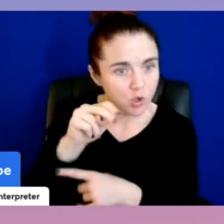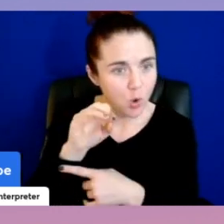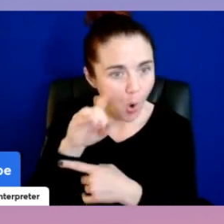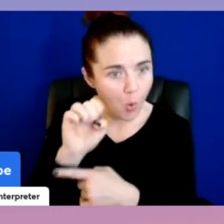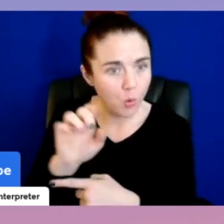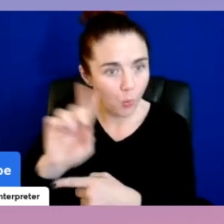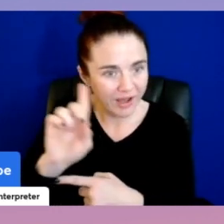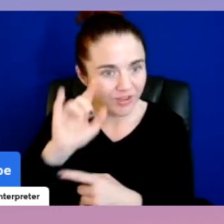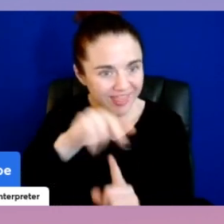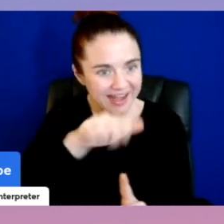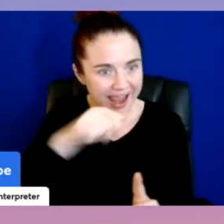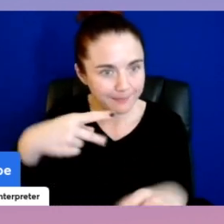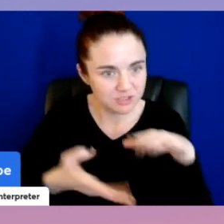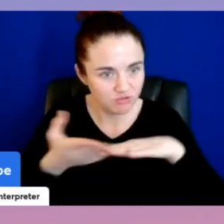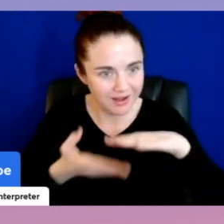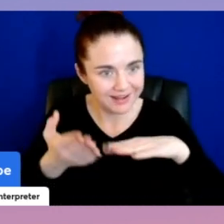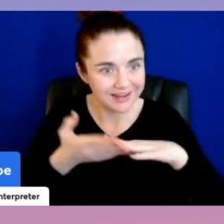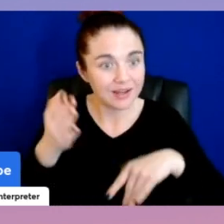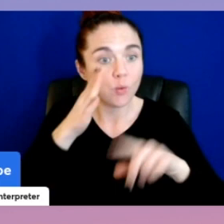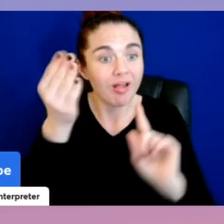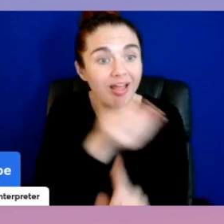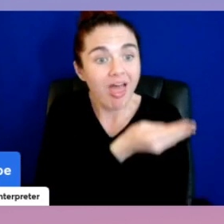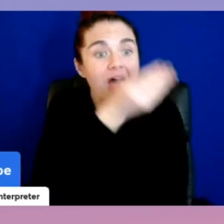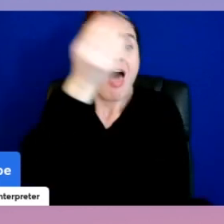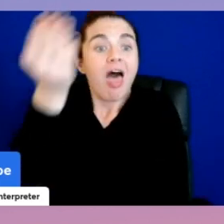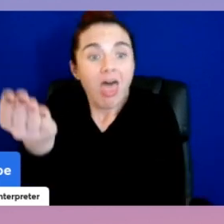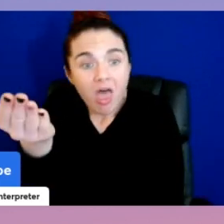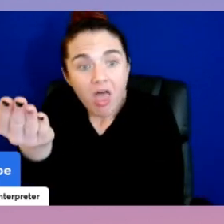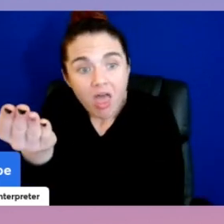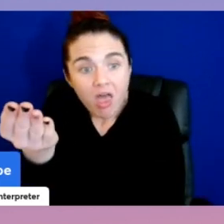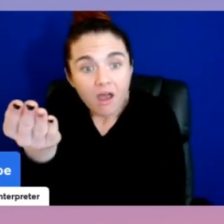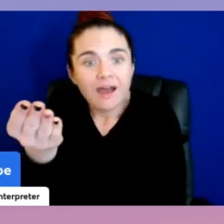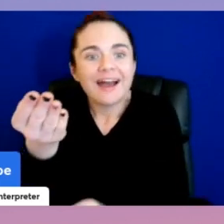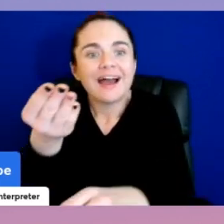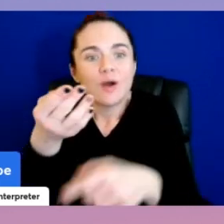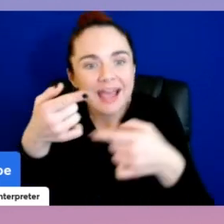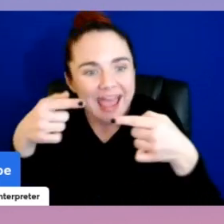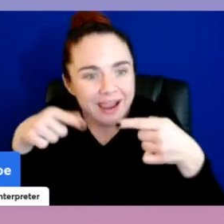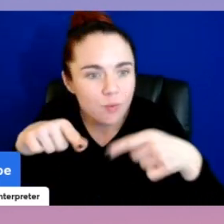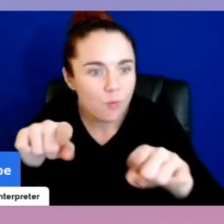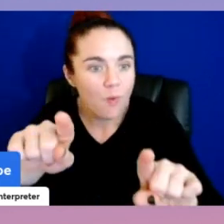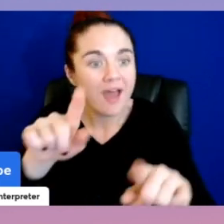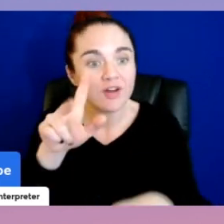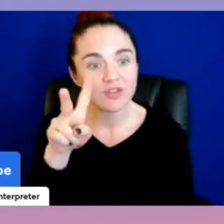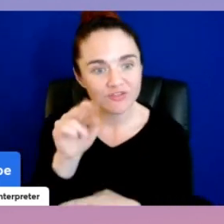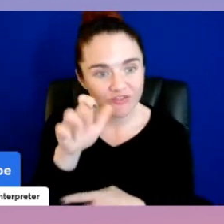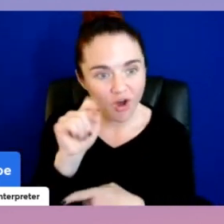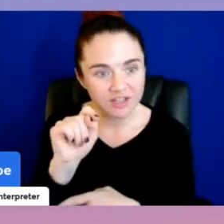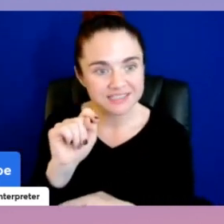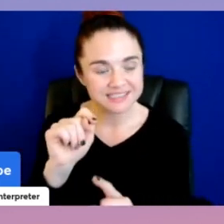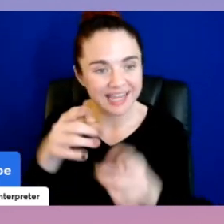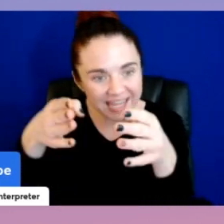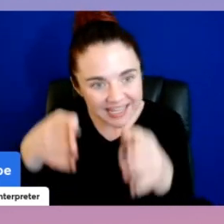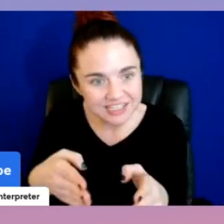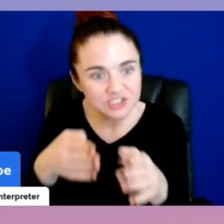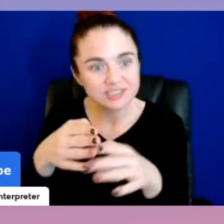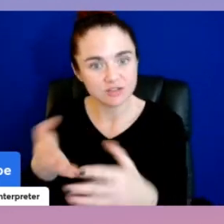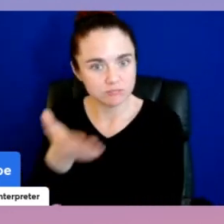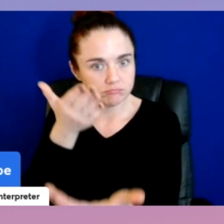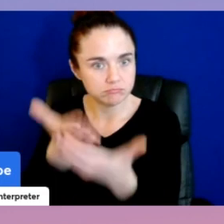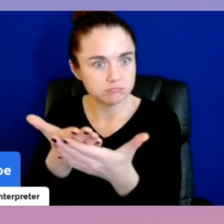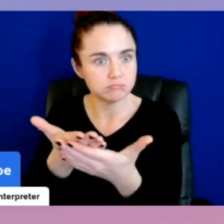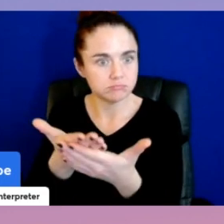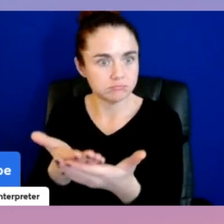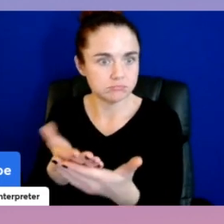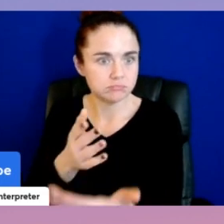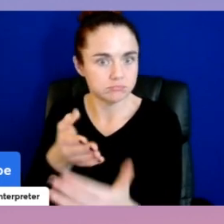And that JWT token is going to get passed over as the Vault agent authenticates into Vault. And there is a